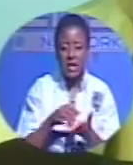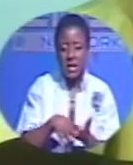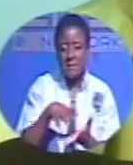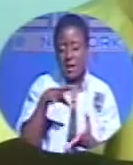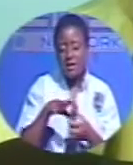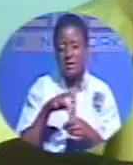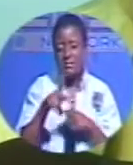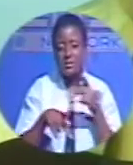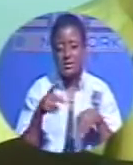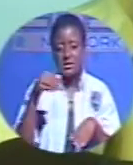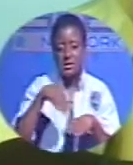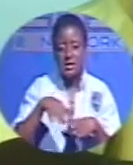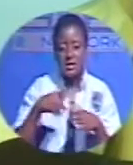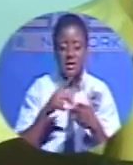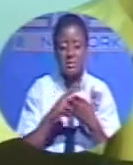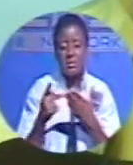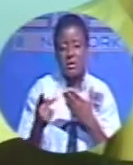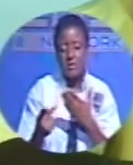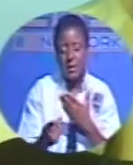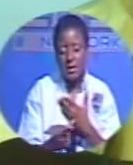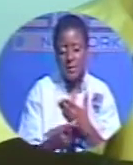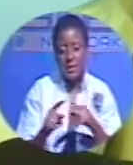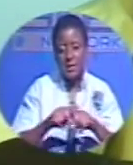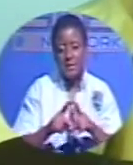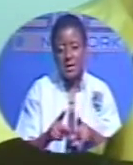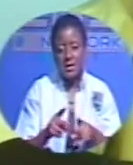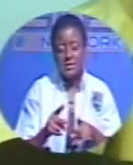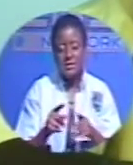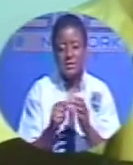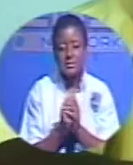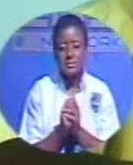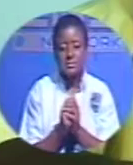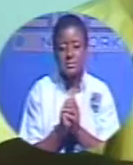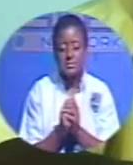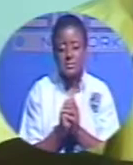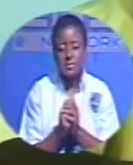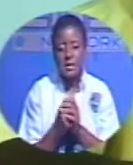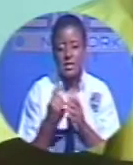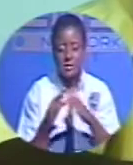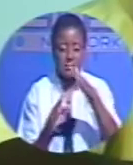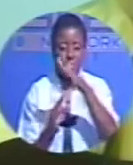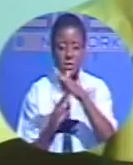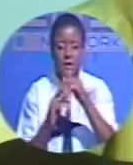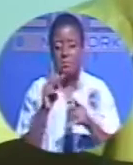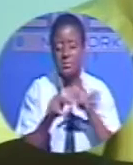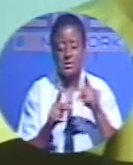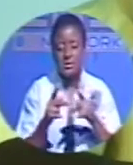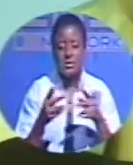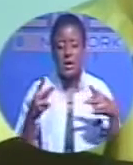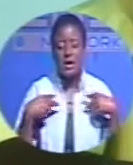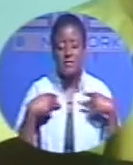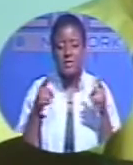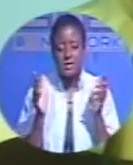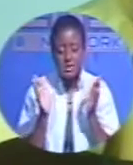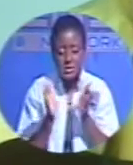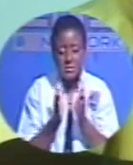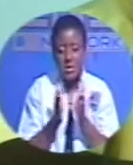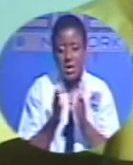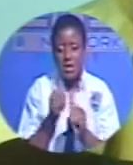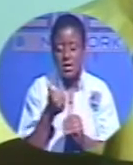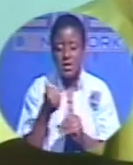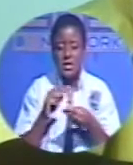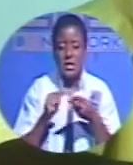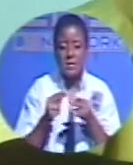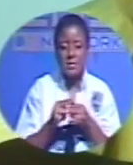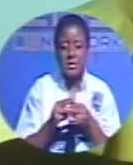in the subvention program, but at the very elite, you have probably a smaller number that will make games